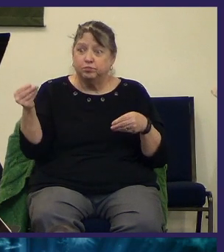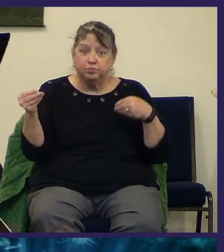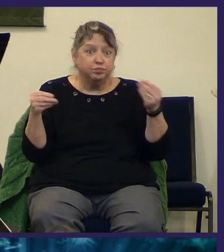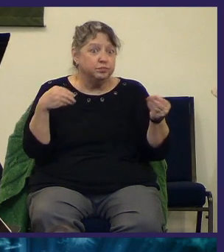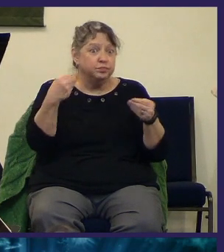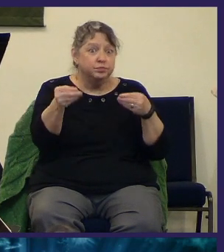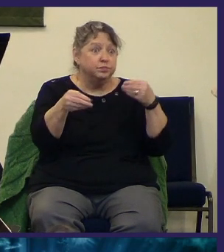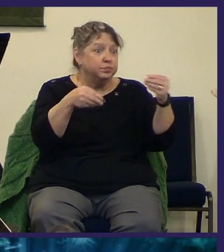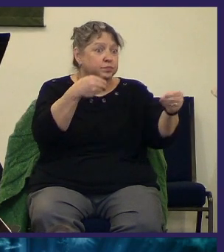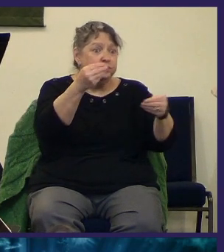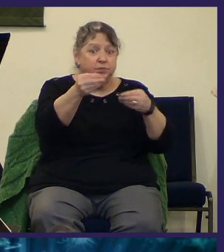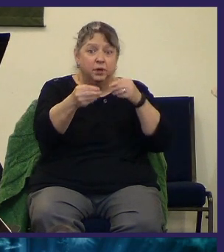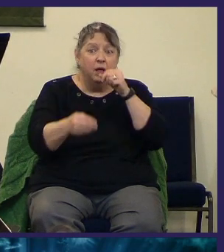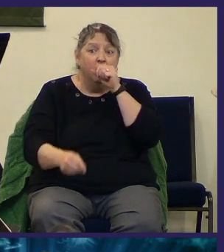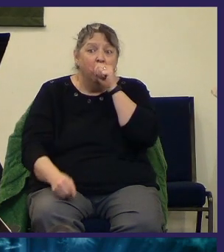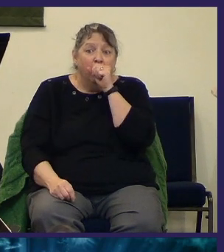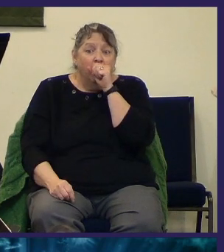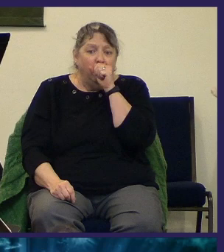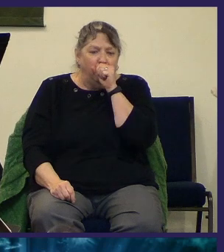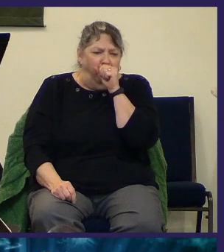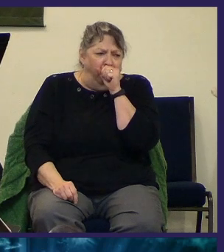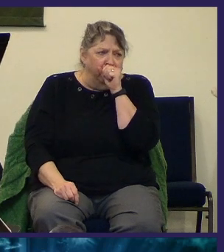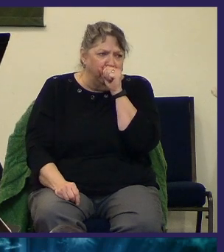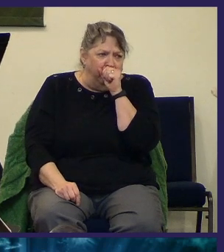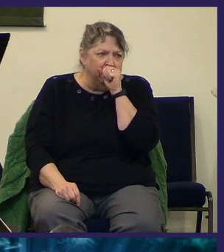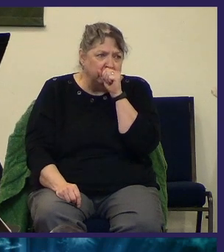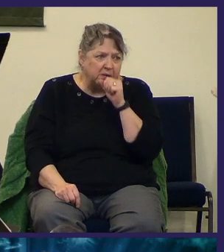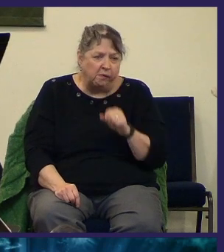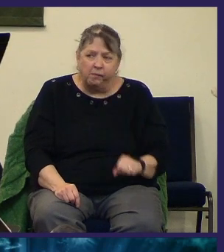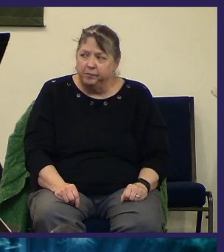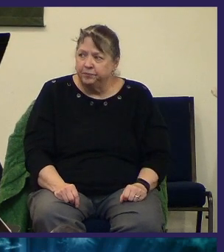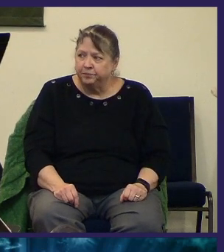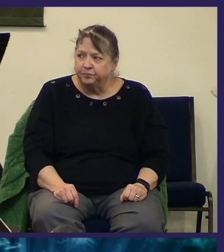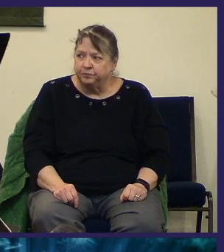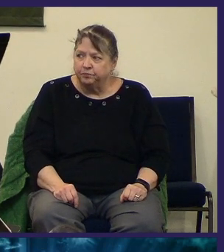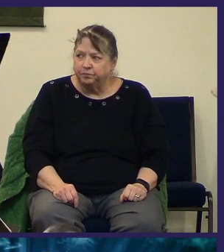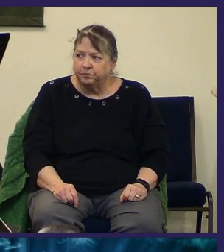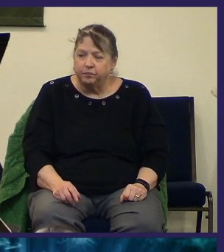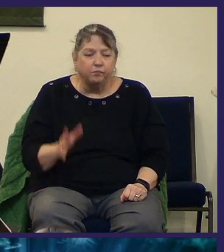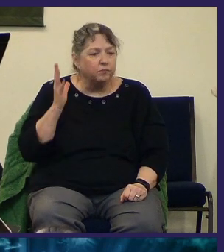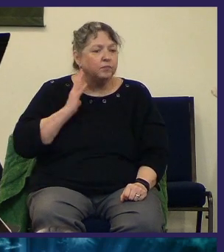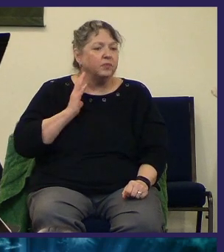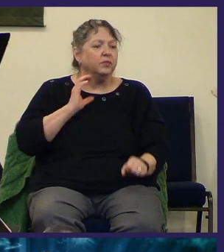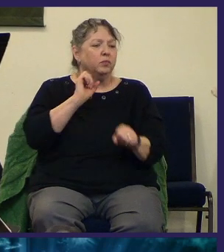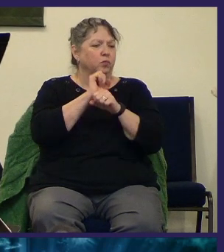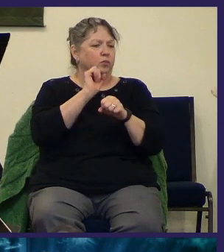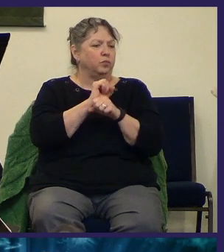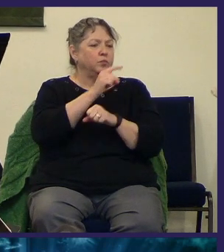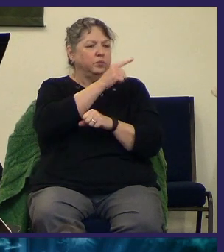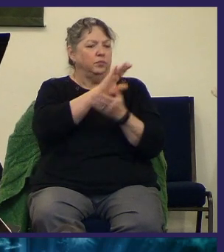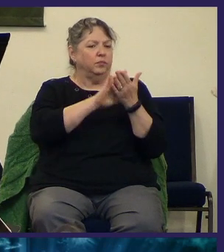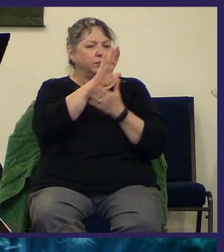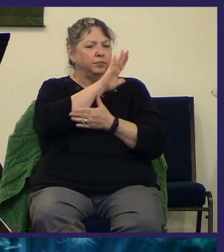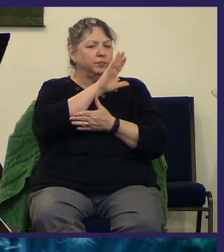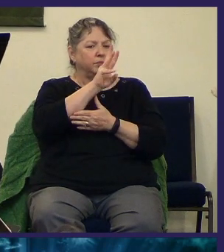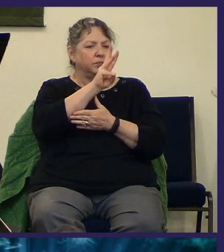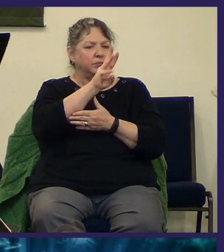testaments at colleges i working at a college i have the privilege